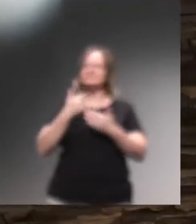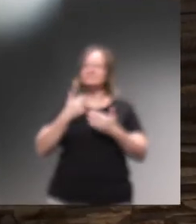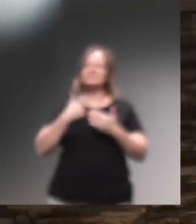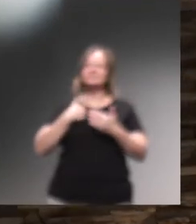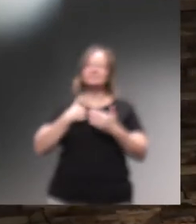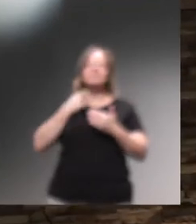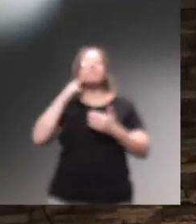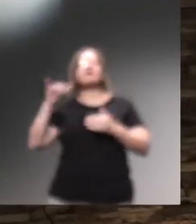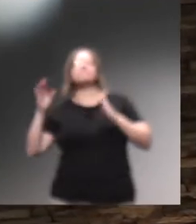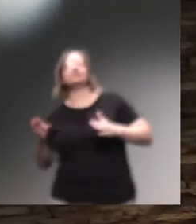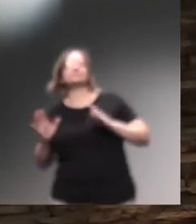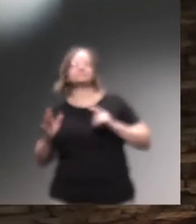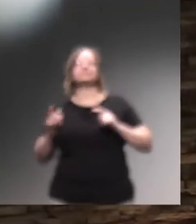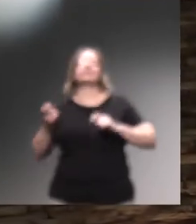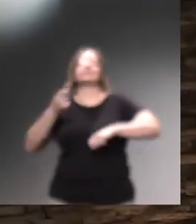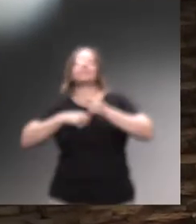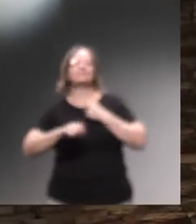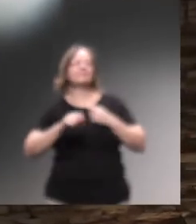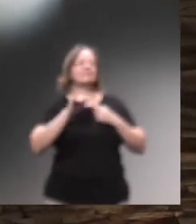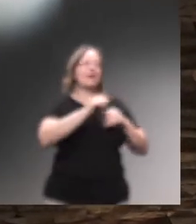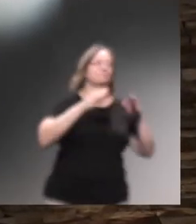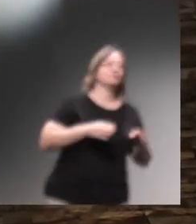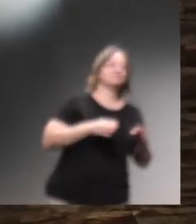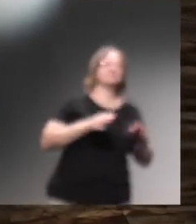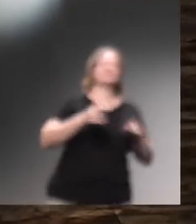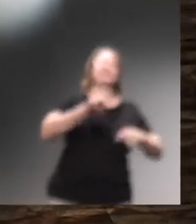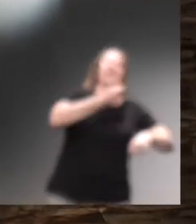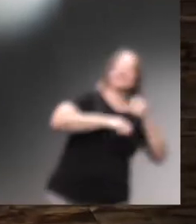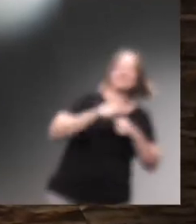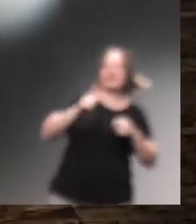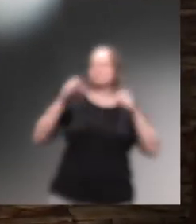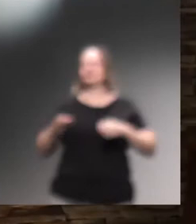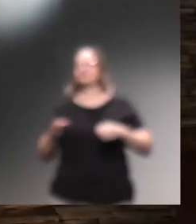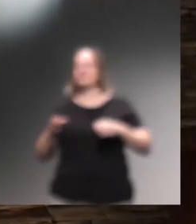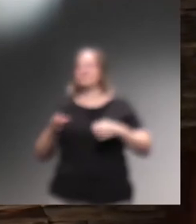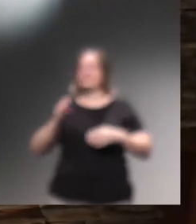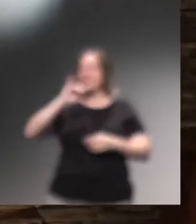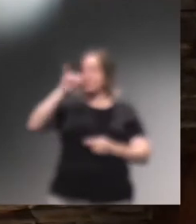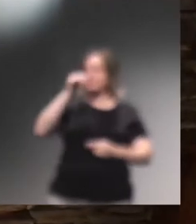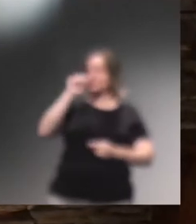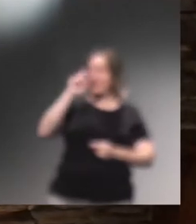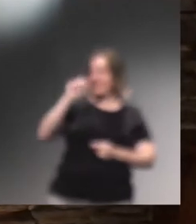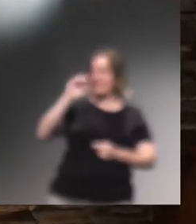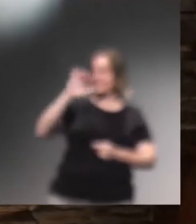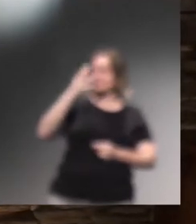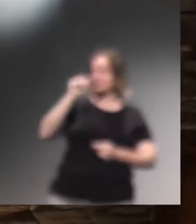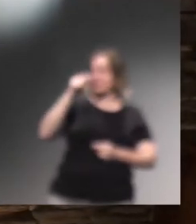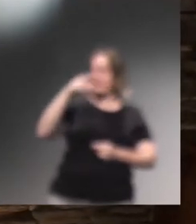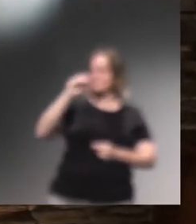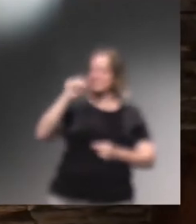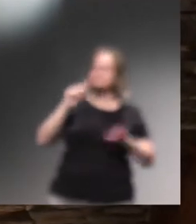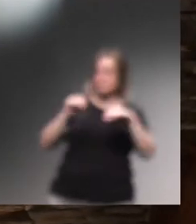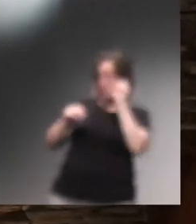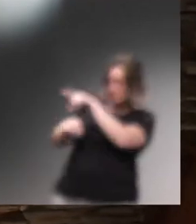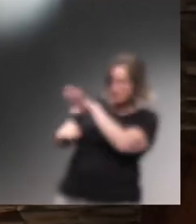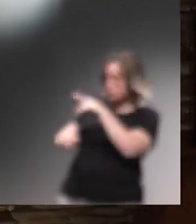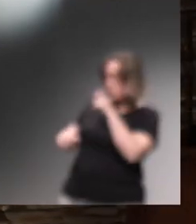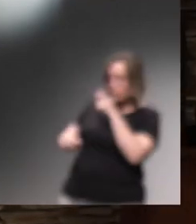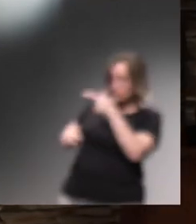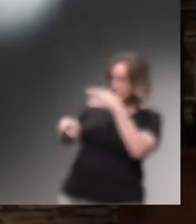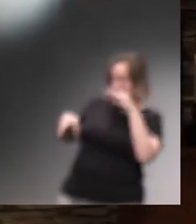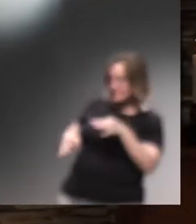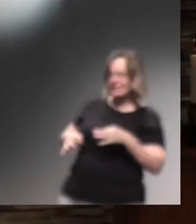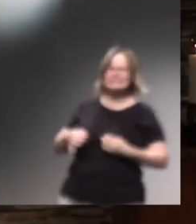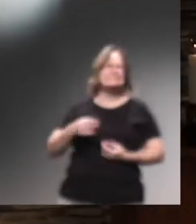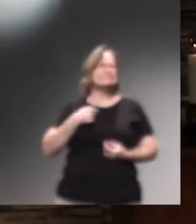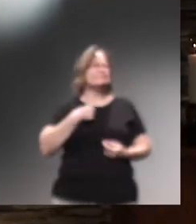times. Jan Chapman kept sending me messages, "Do you have your person yet?" And